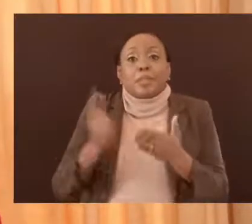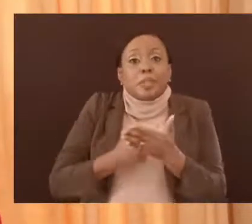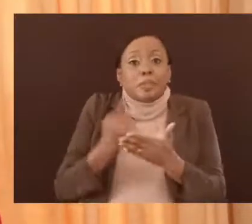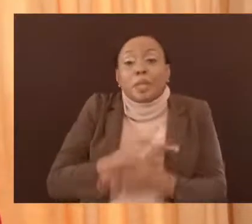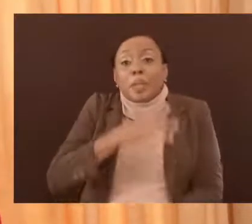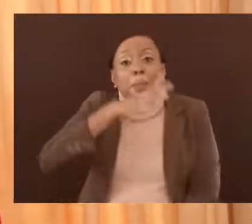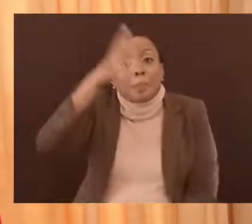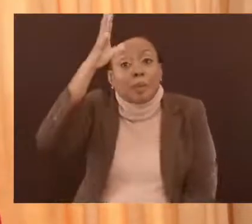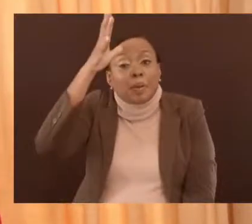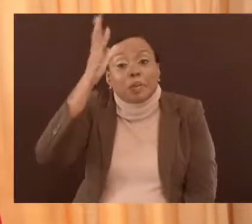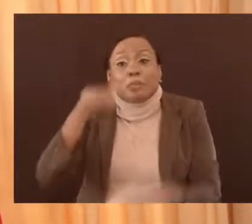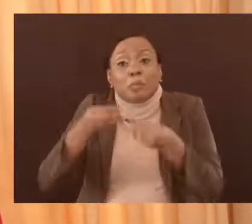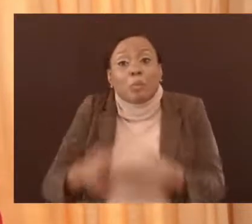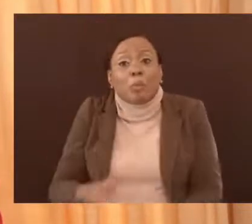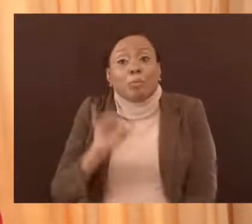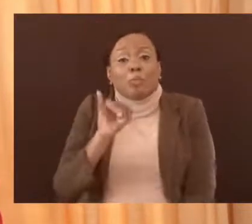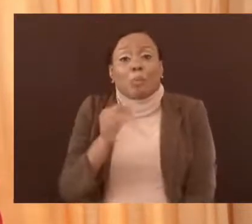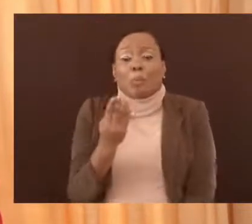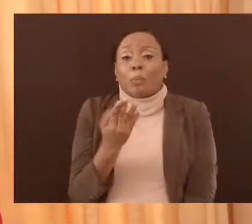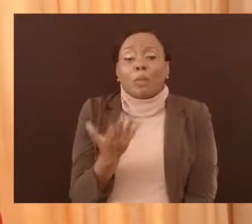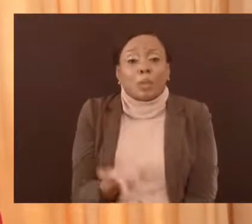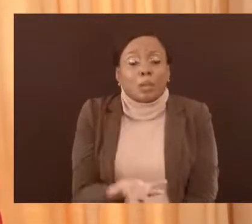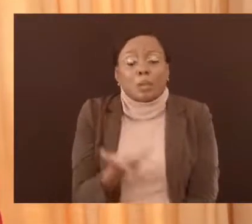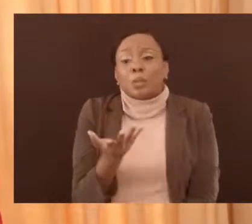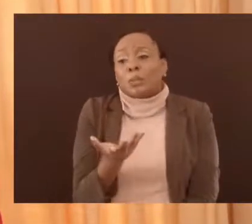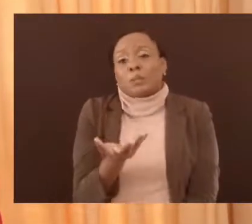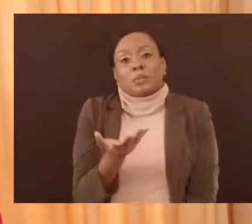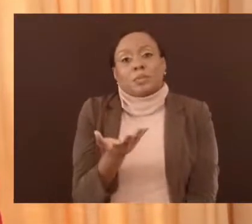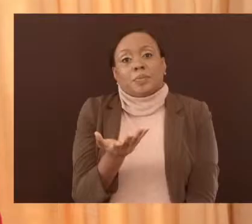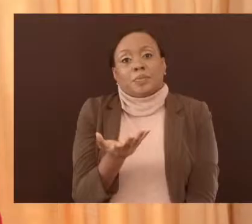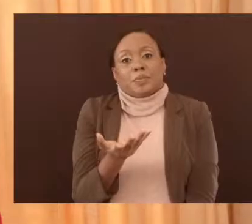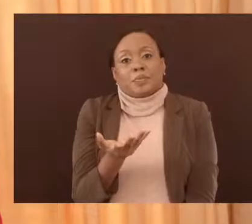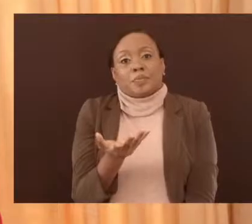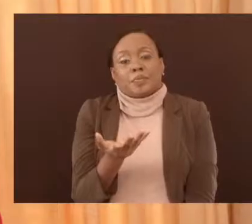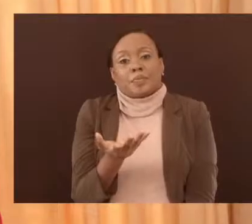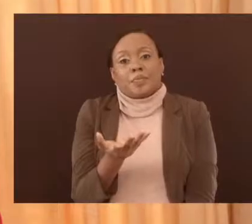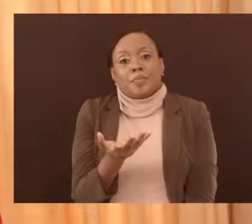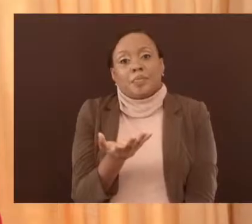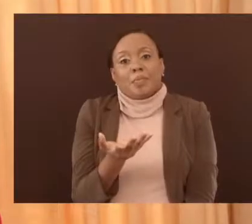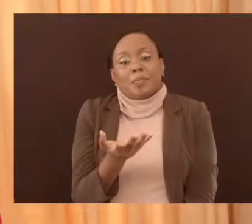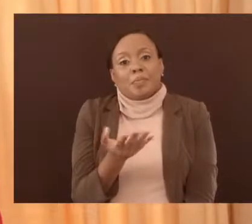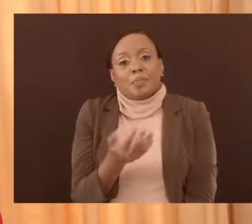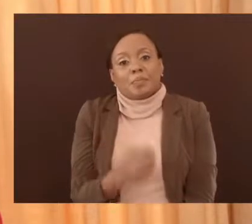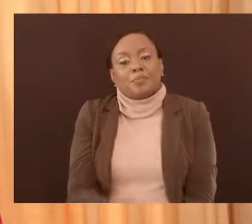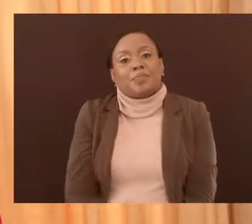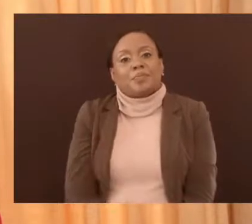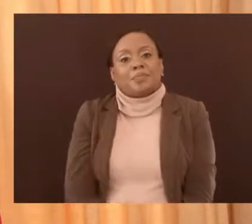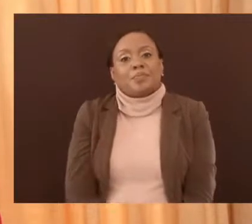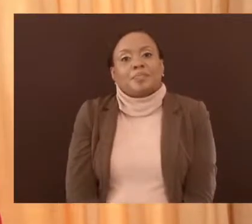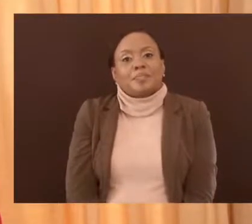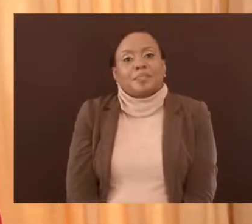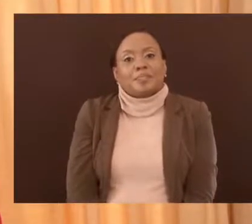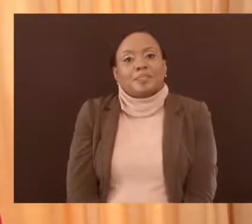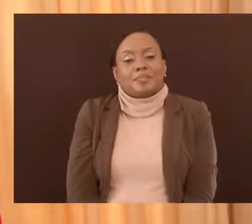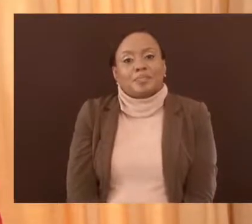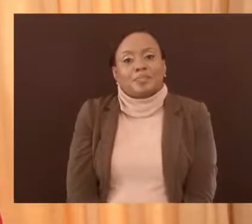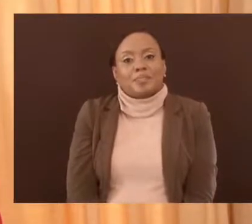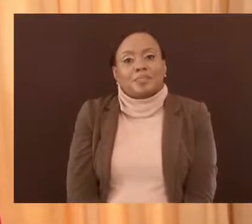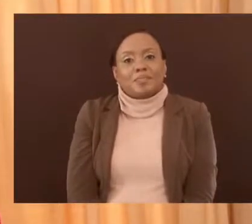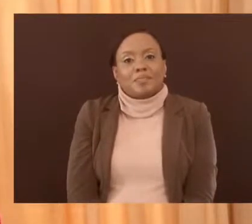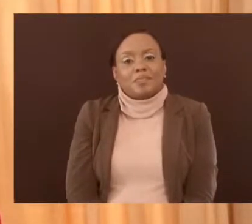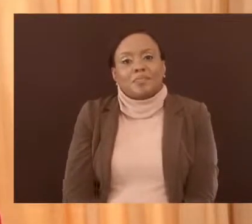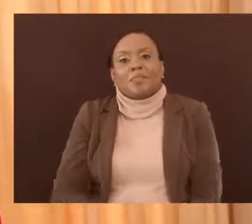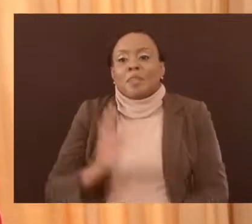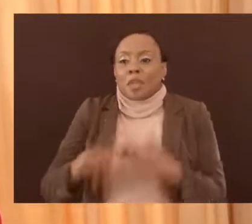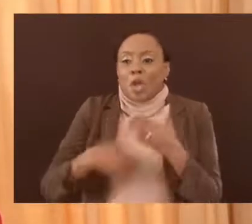employment during this period. And I therefore want that certainly as these results are issued to parents and certainly